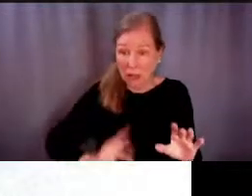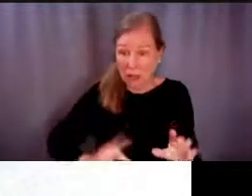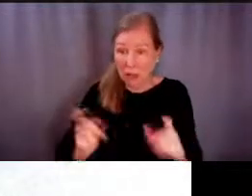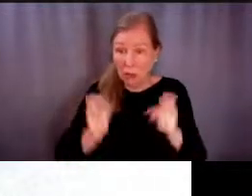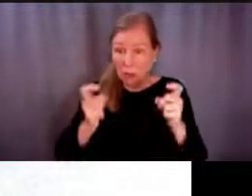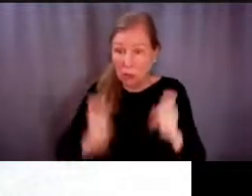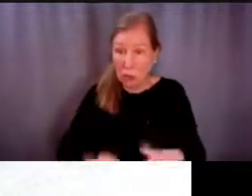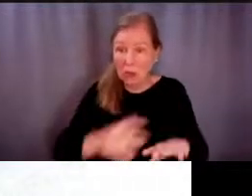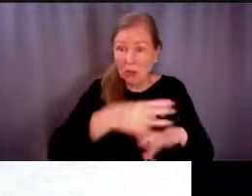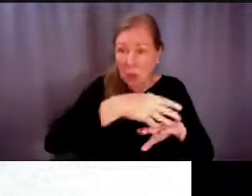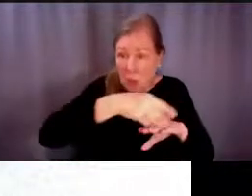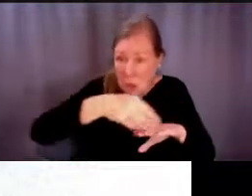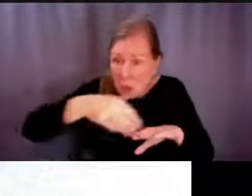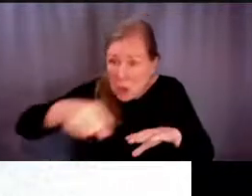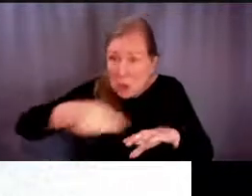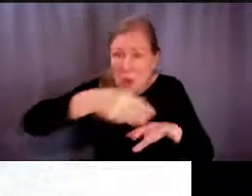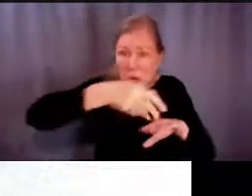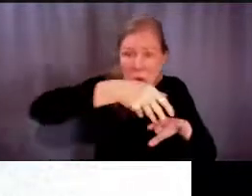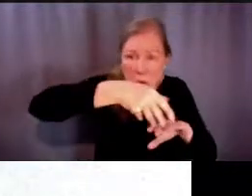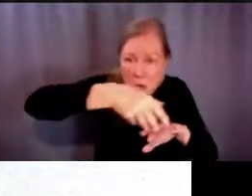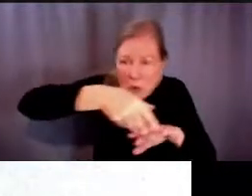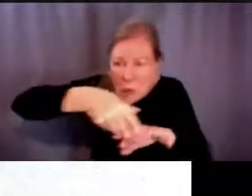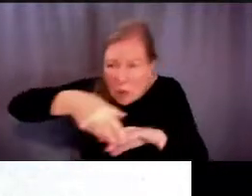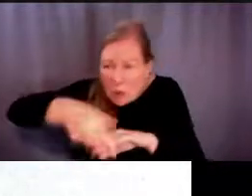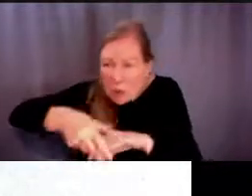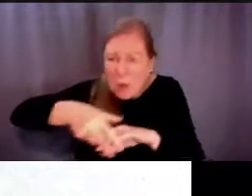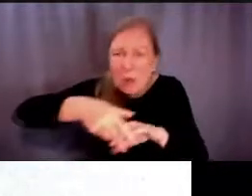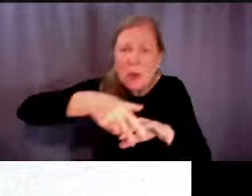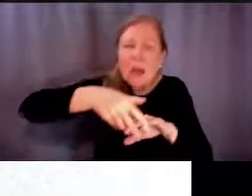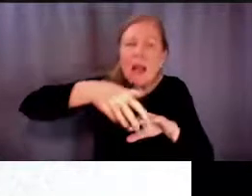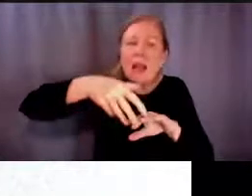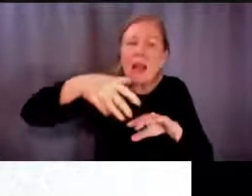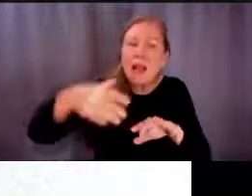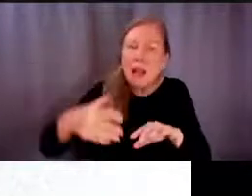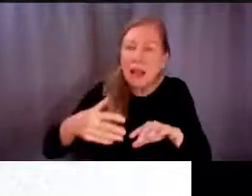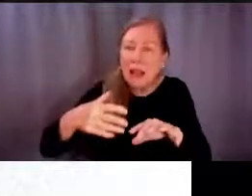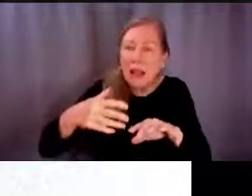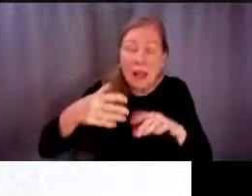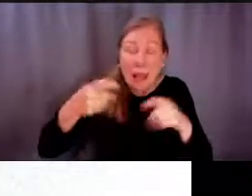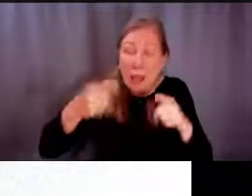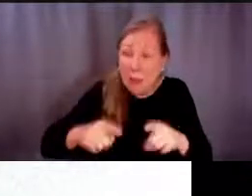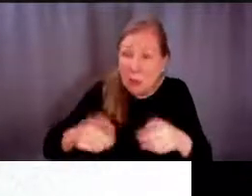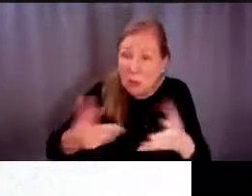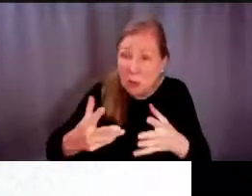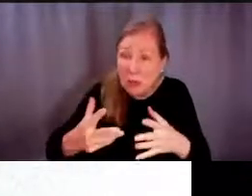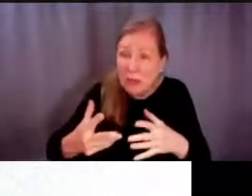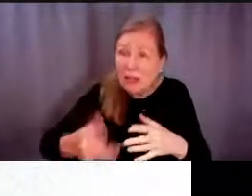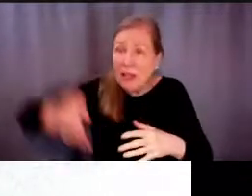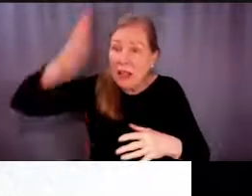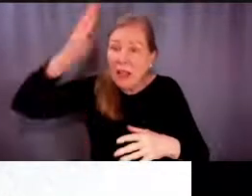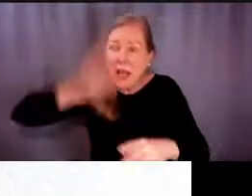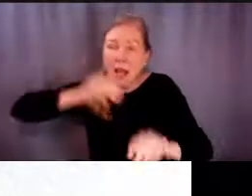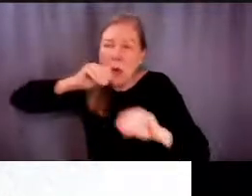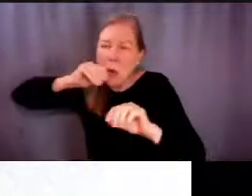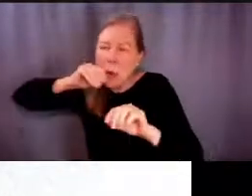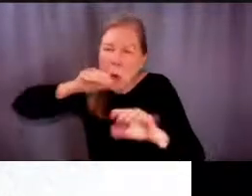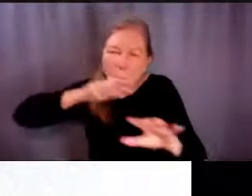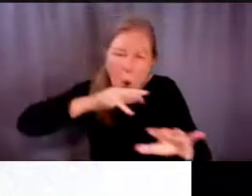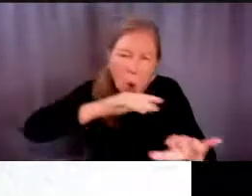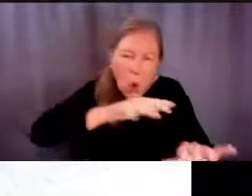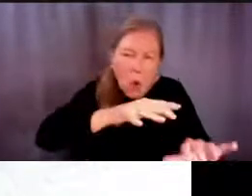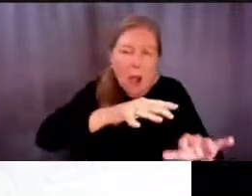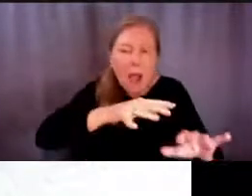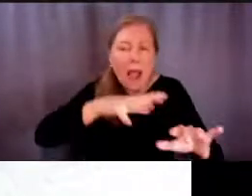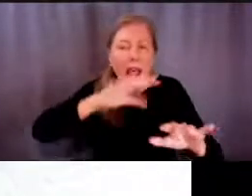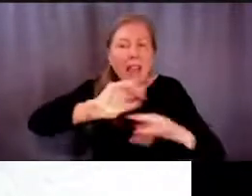sown. Scarcely has their stem taken root in the earth. When he blows upon them and they wither,